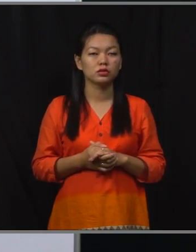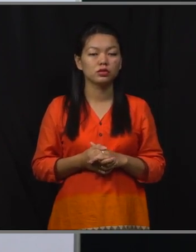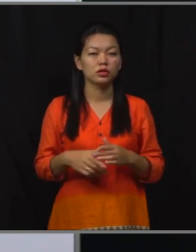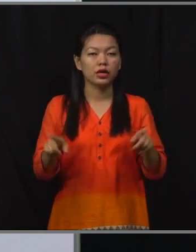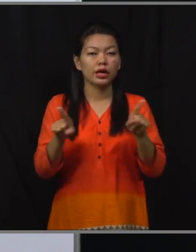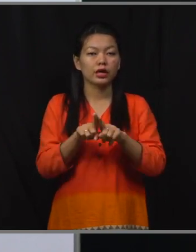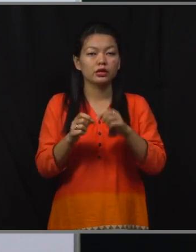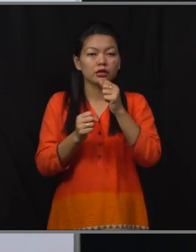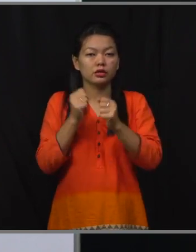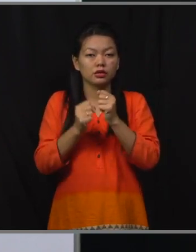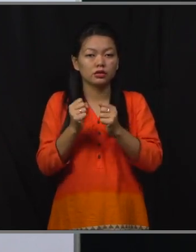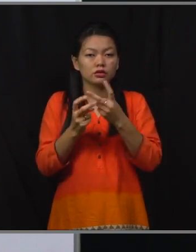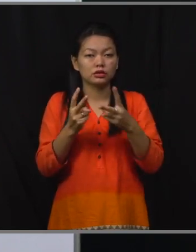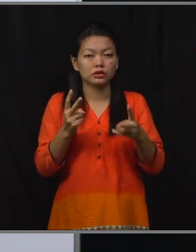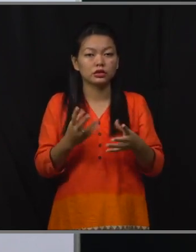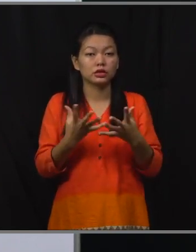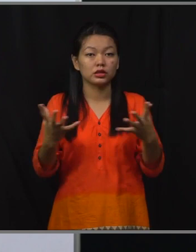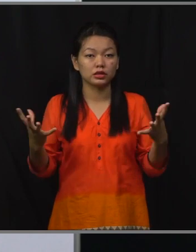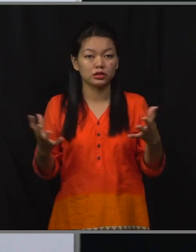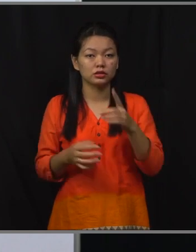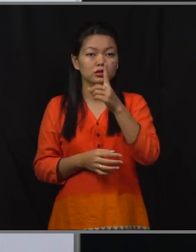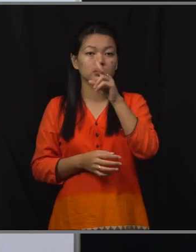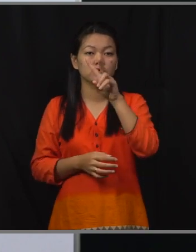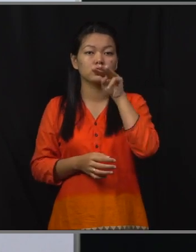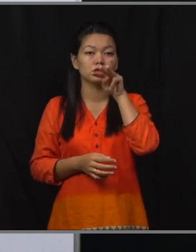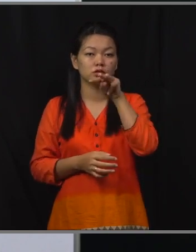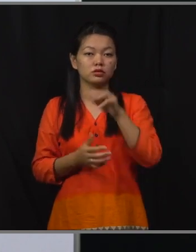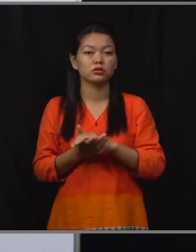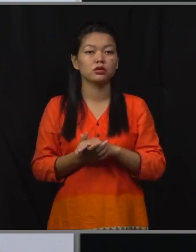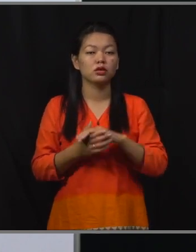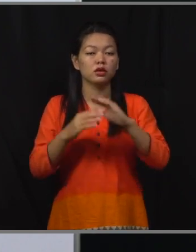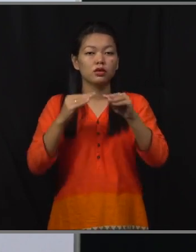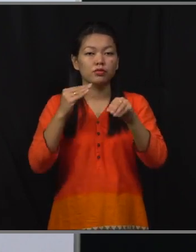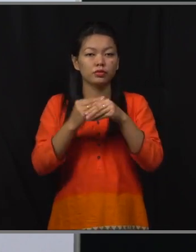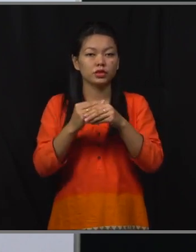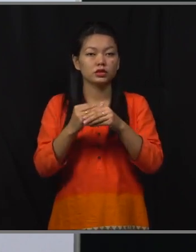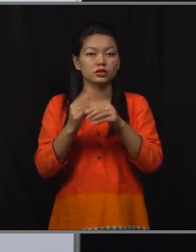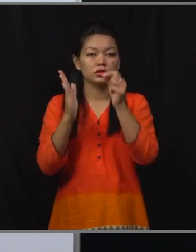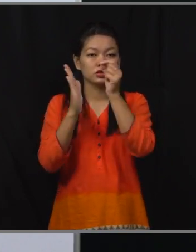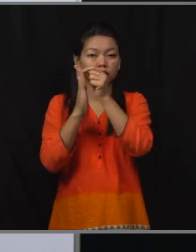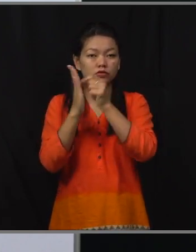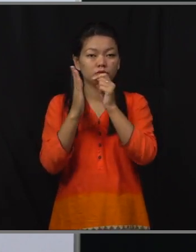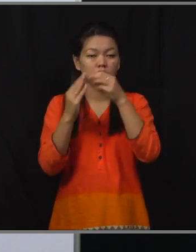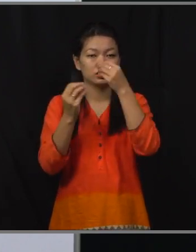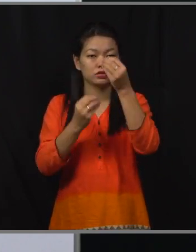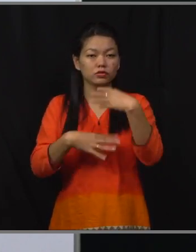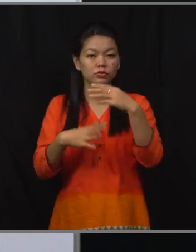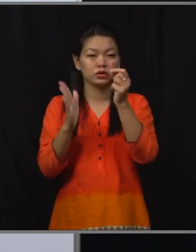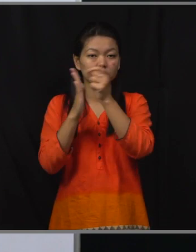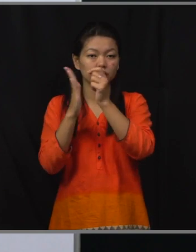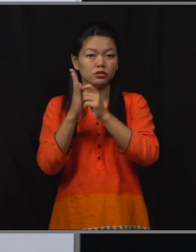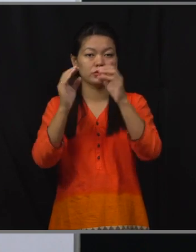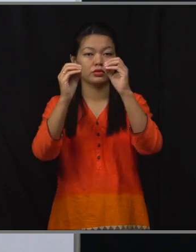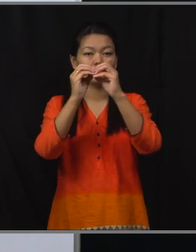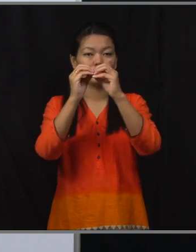and sports equipments purchase is 12,000. And also in your additional information number P, you have a billiards table.